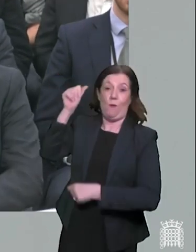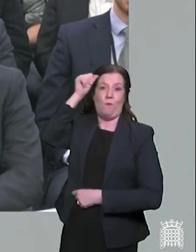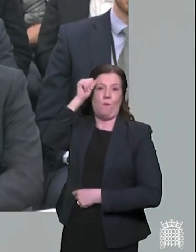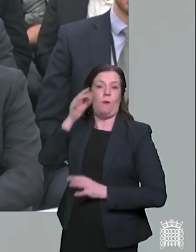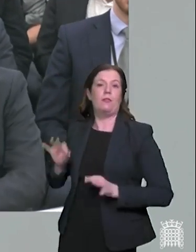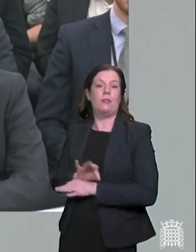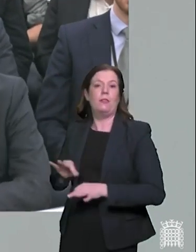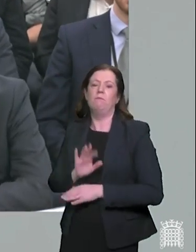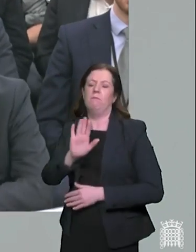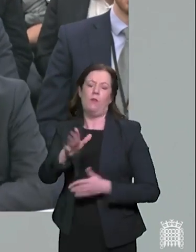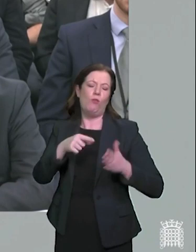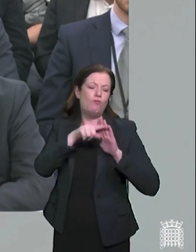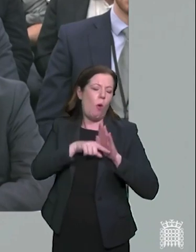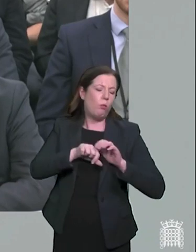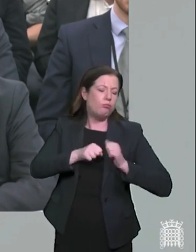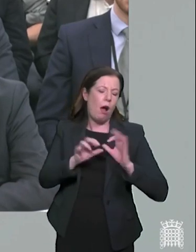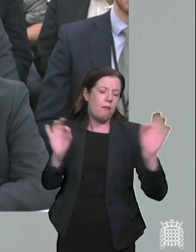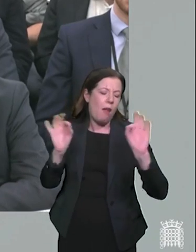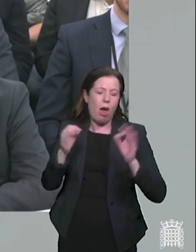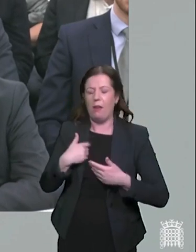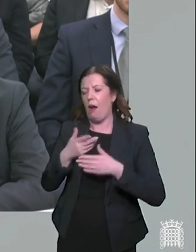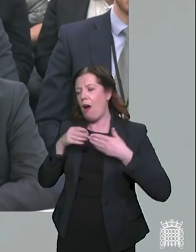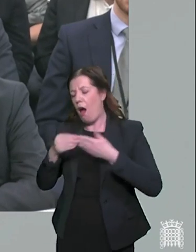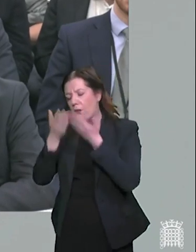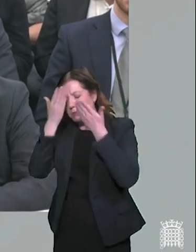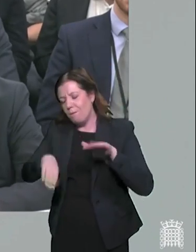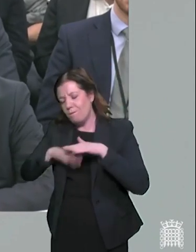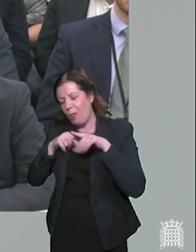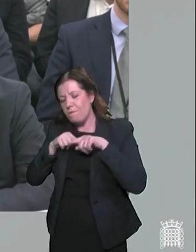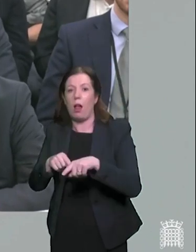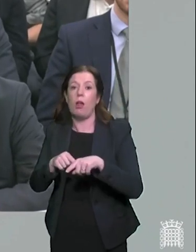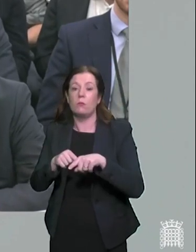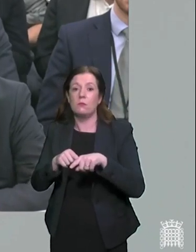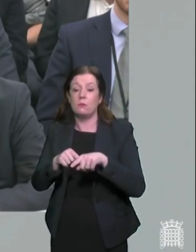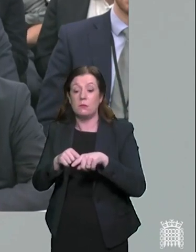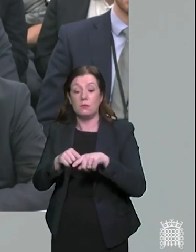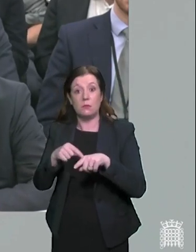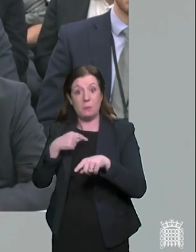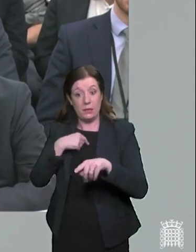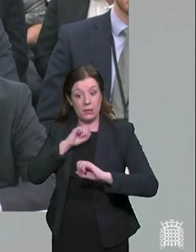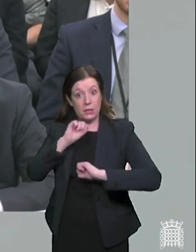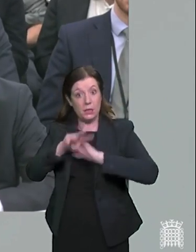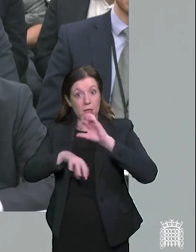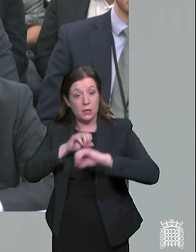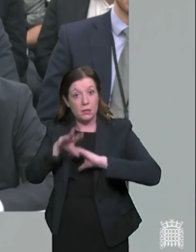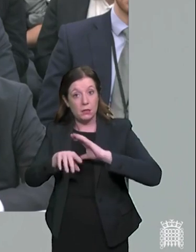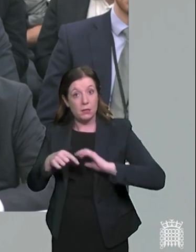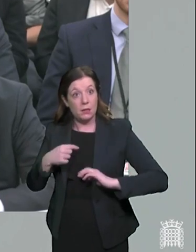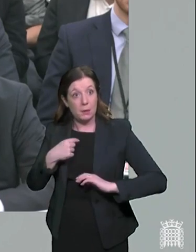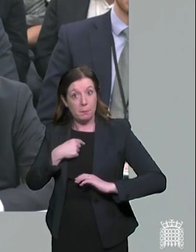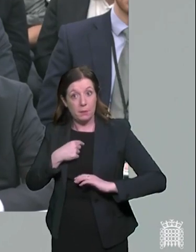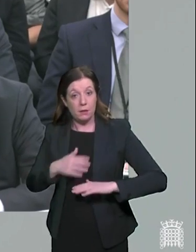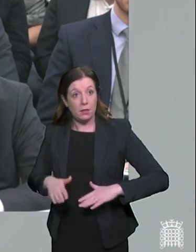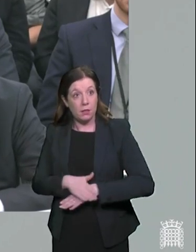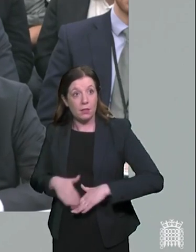had not been broken and the guidance had been followed completely in number 10. When I said those words, I was not trying to cover